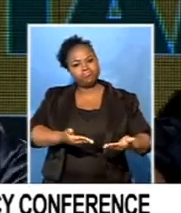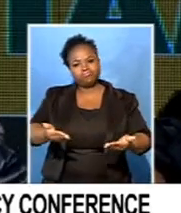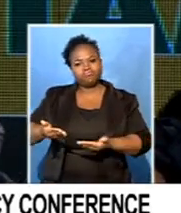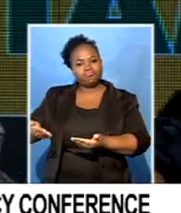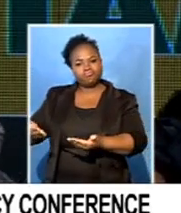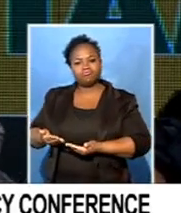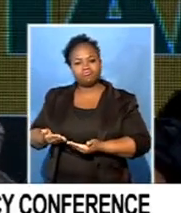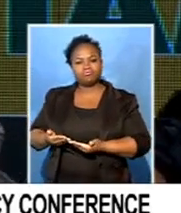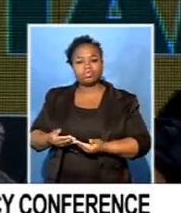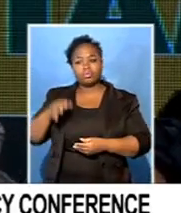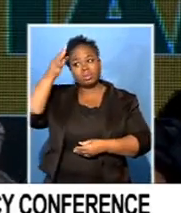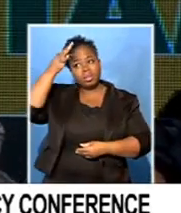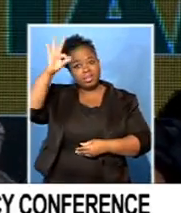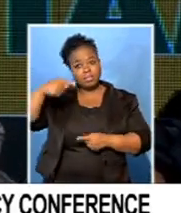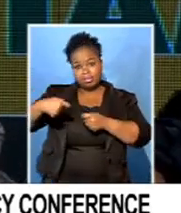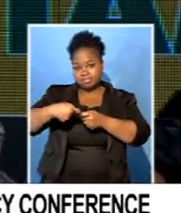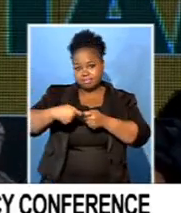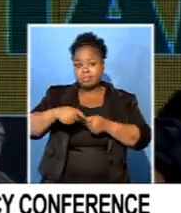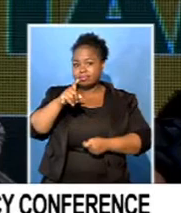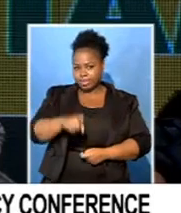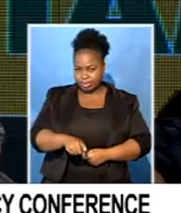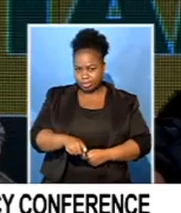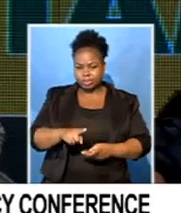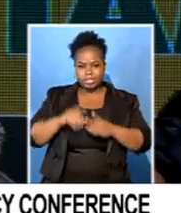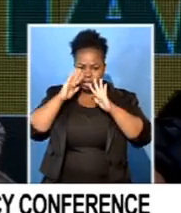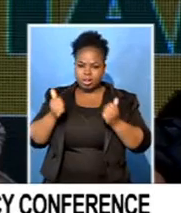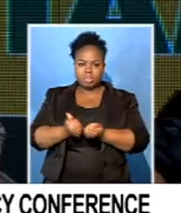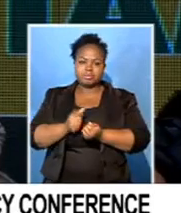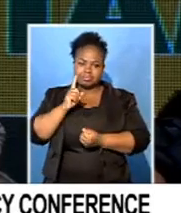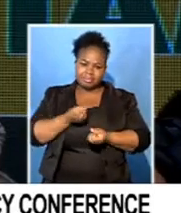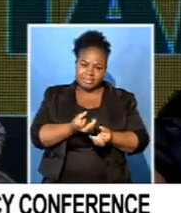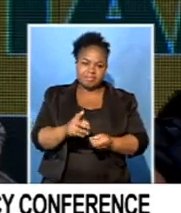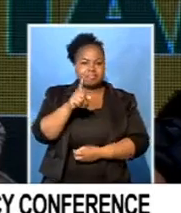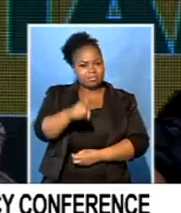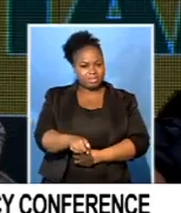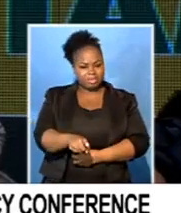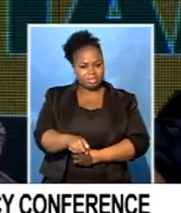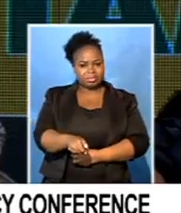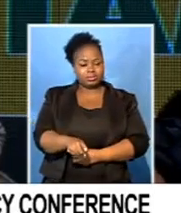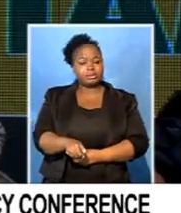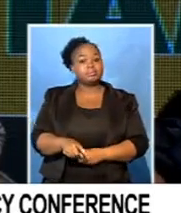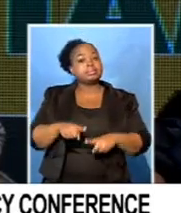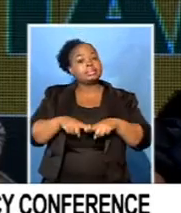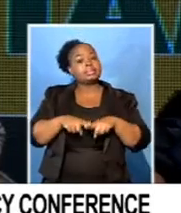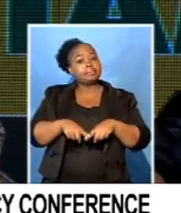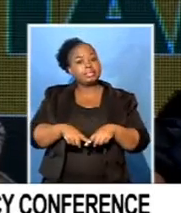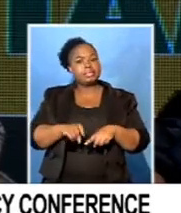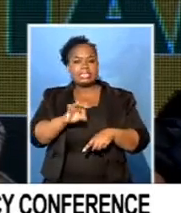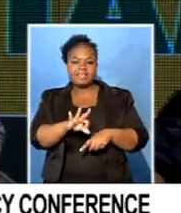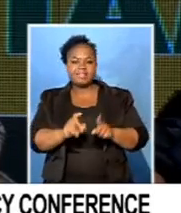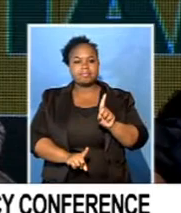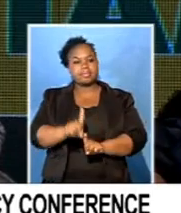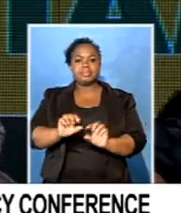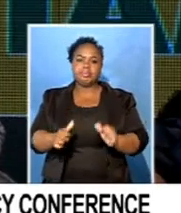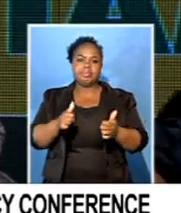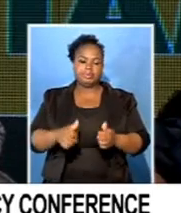of state allowances and scholarships awarded on the basis of